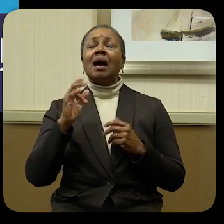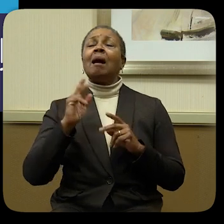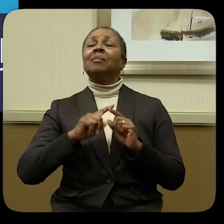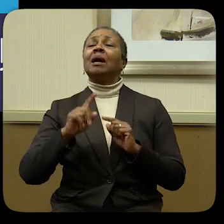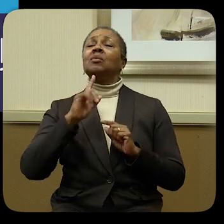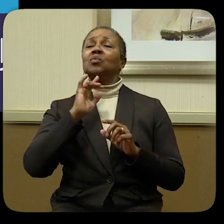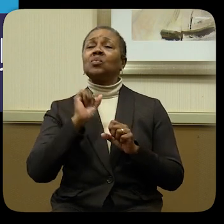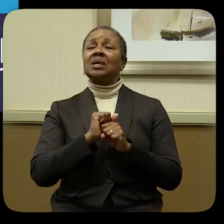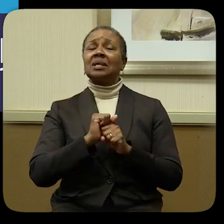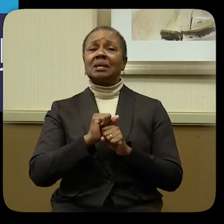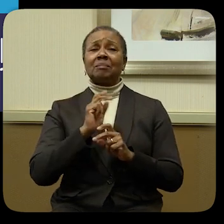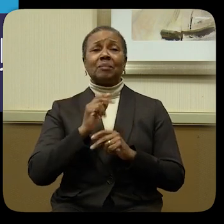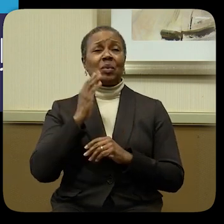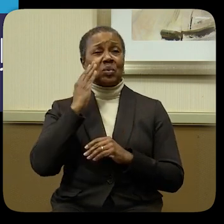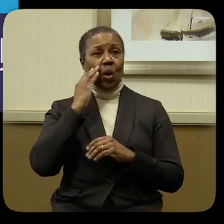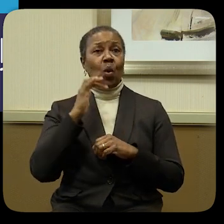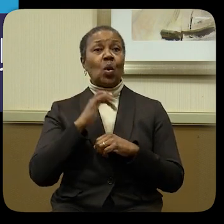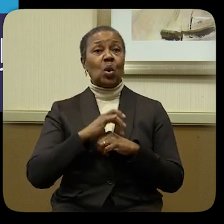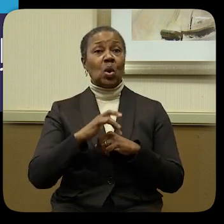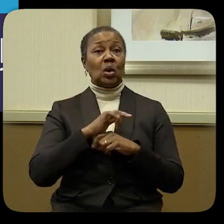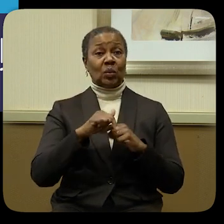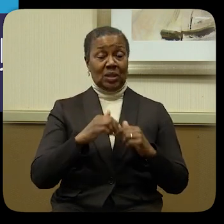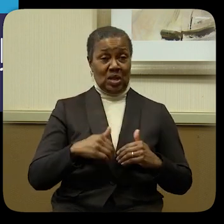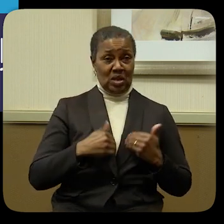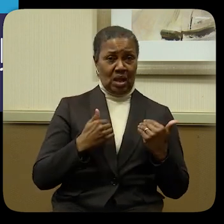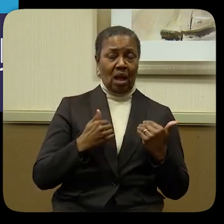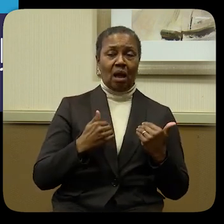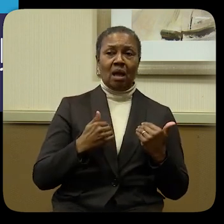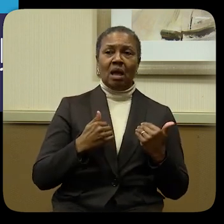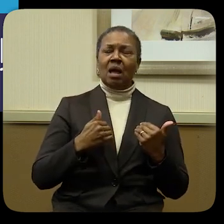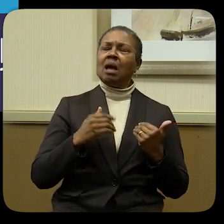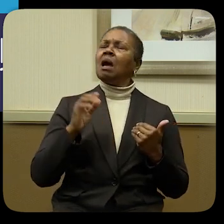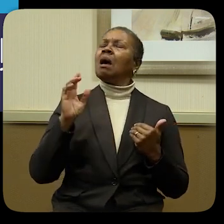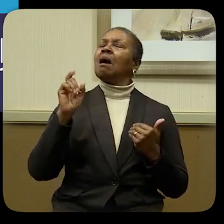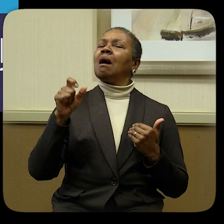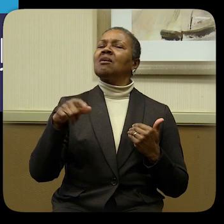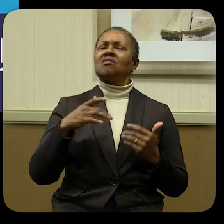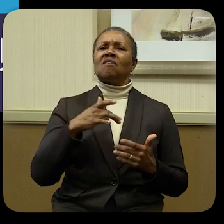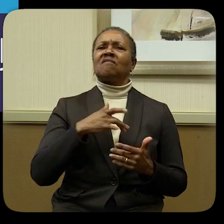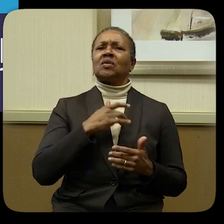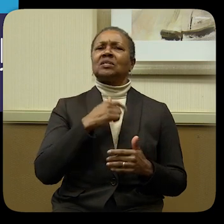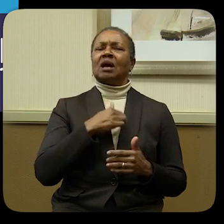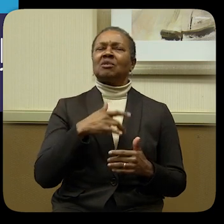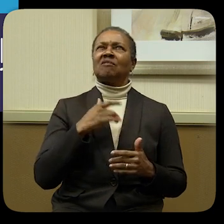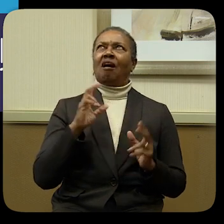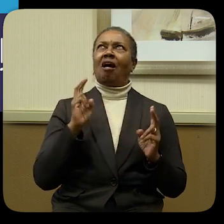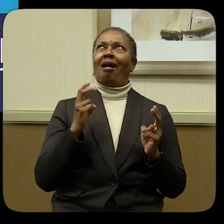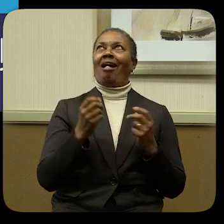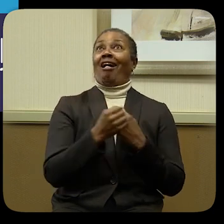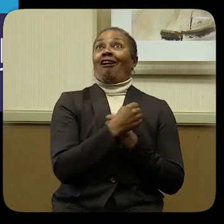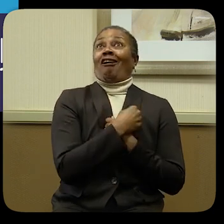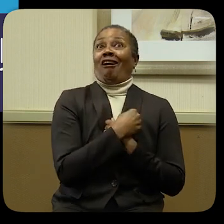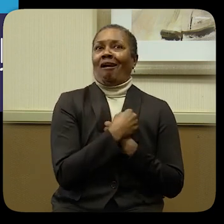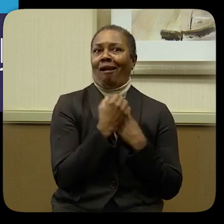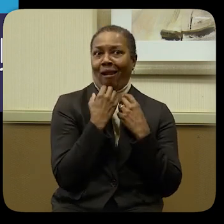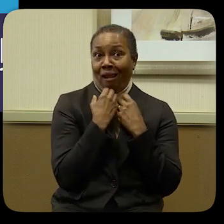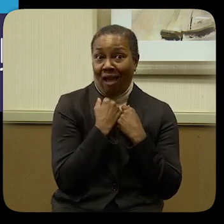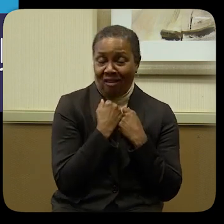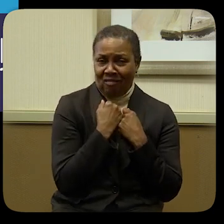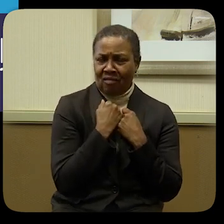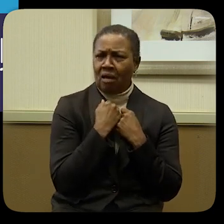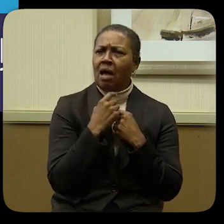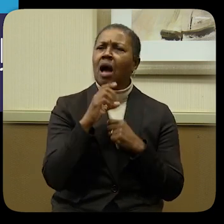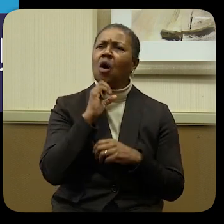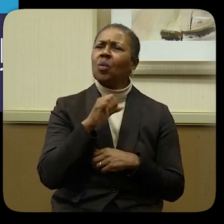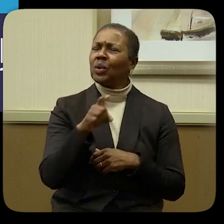on. And I always compare it to, like, again, how old were you when you had your first crush? Like, that's still a time that other